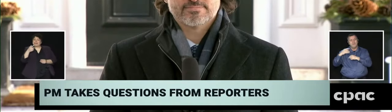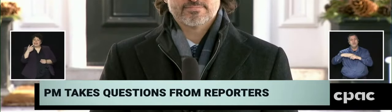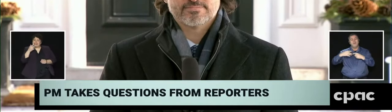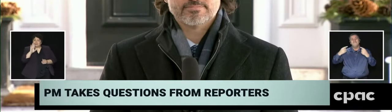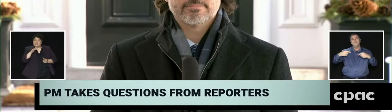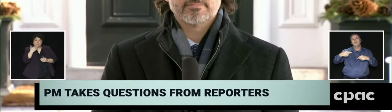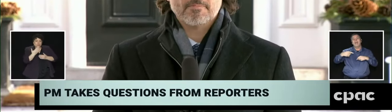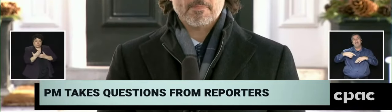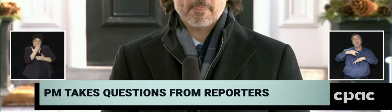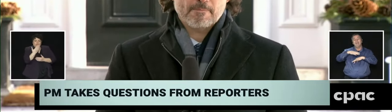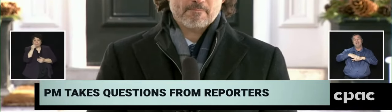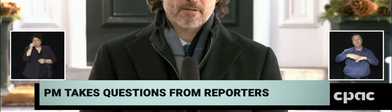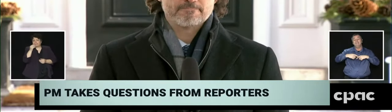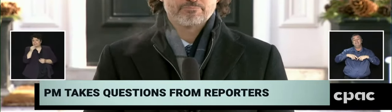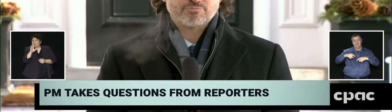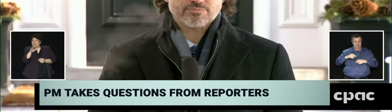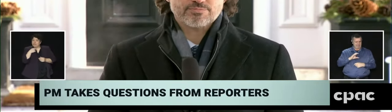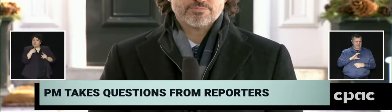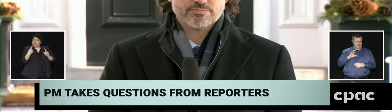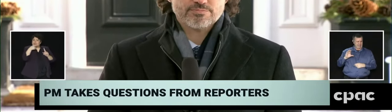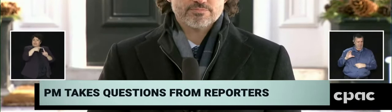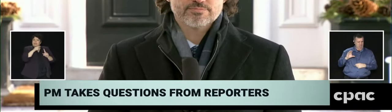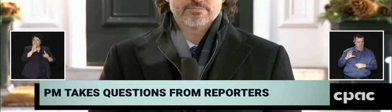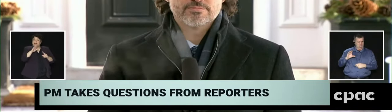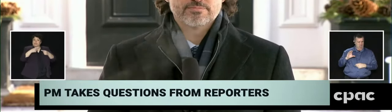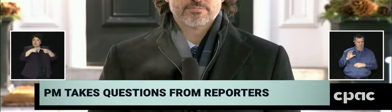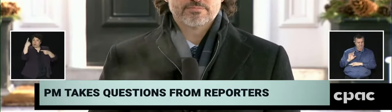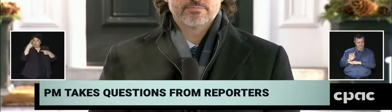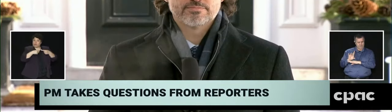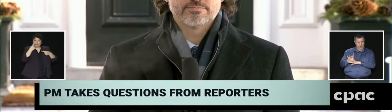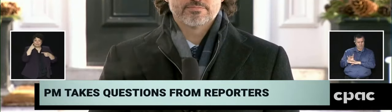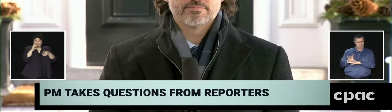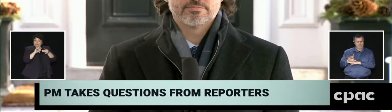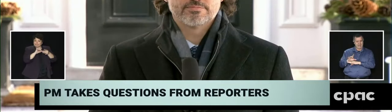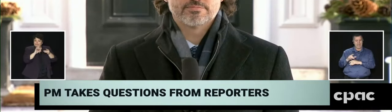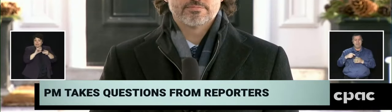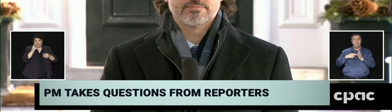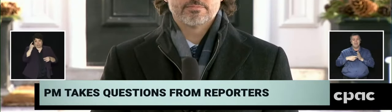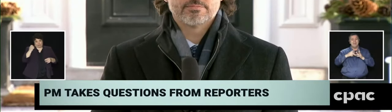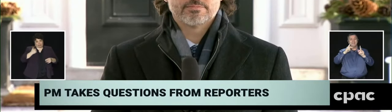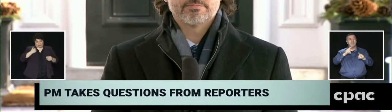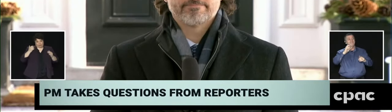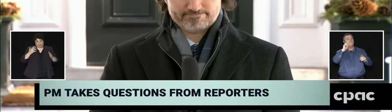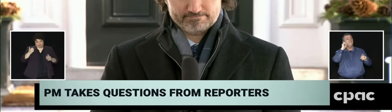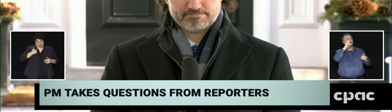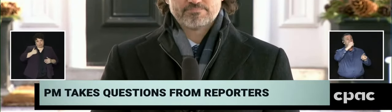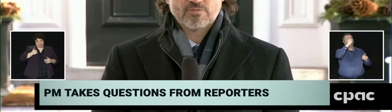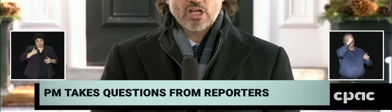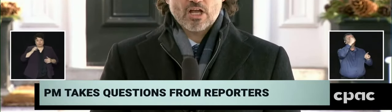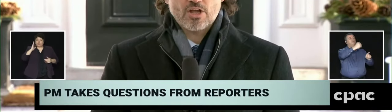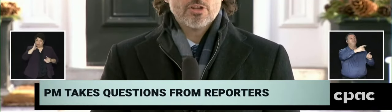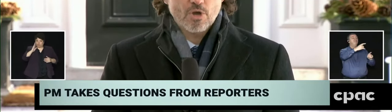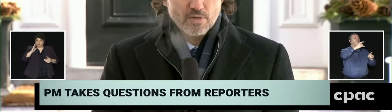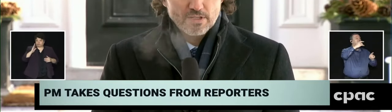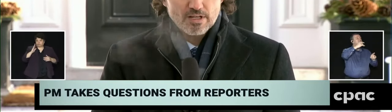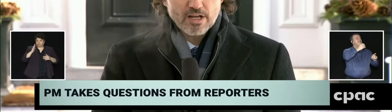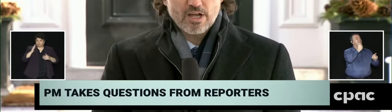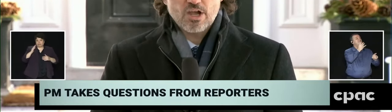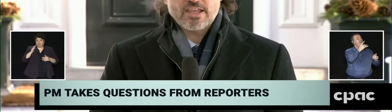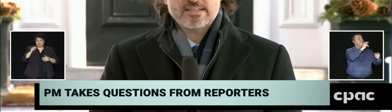frontières terrestres. Est-ce que le Canada va refuser l'entrée à un snowbird, par exemple, qui n'aurait pas son test en main?